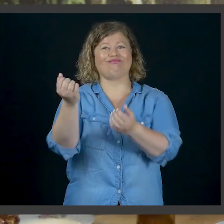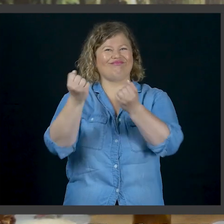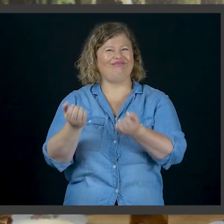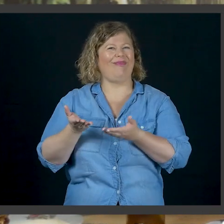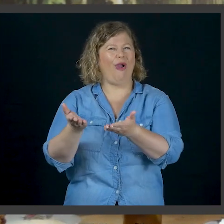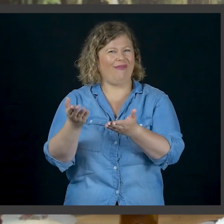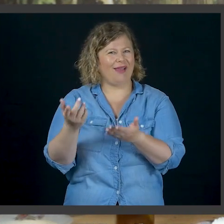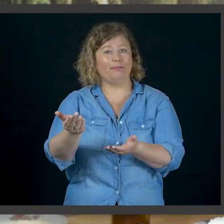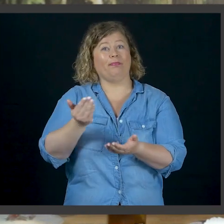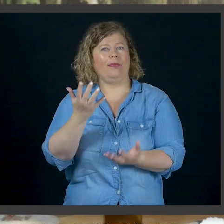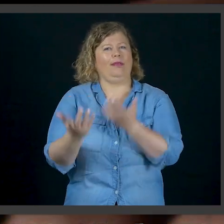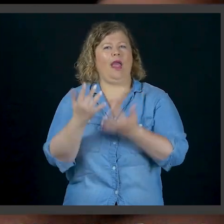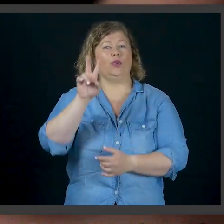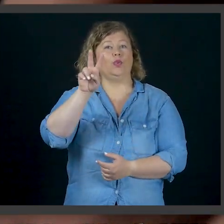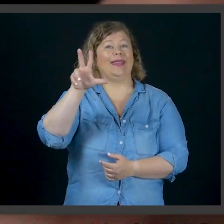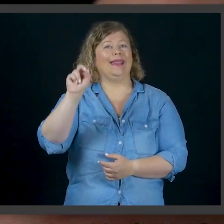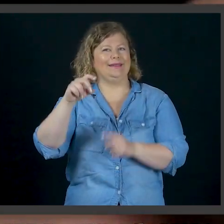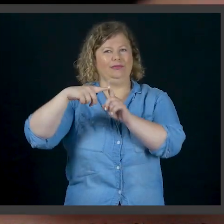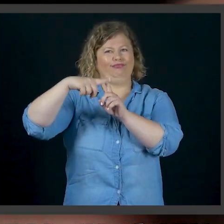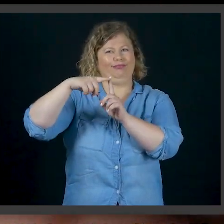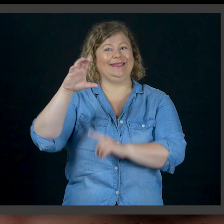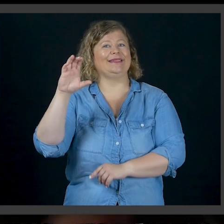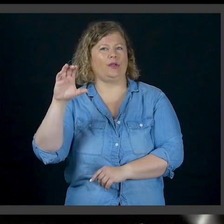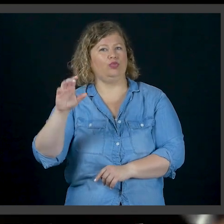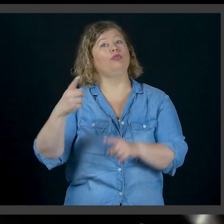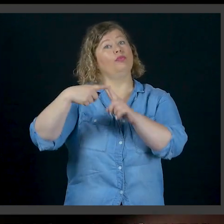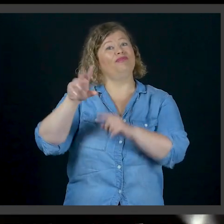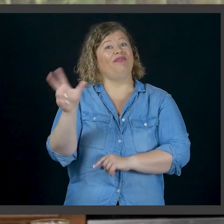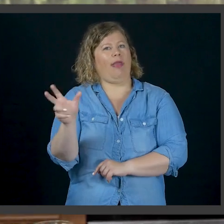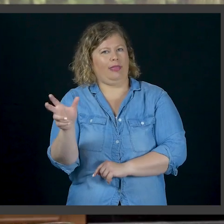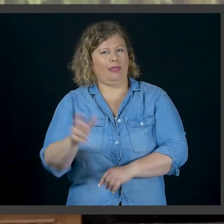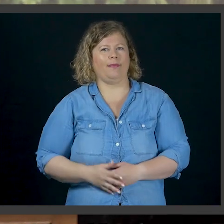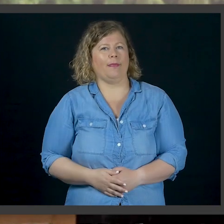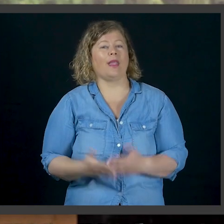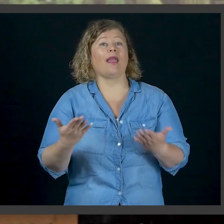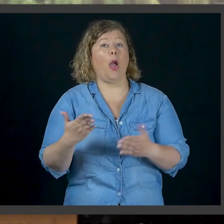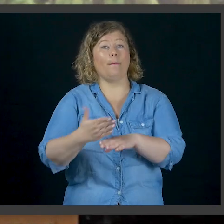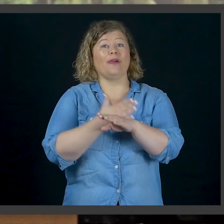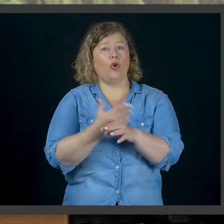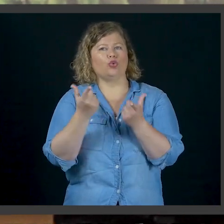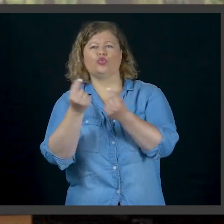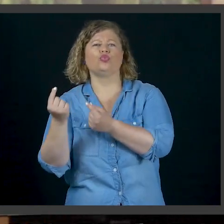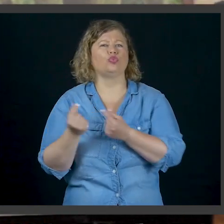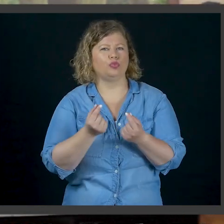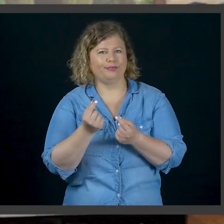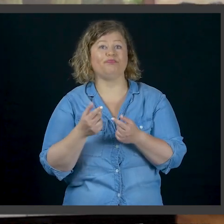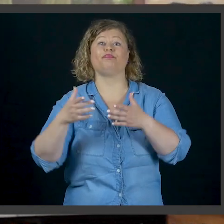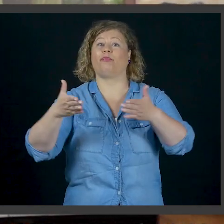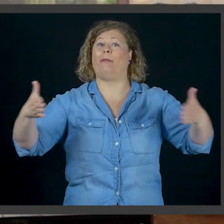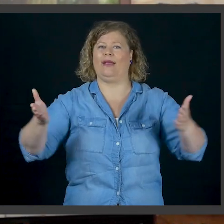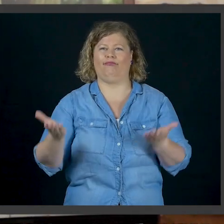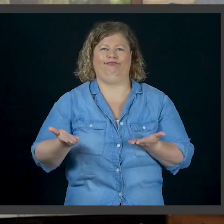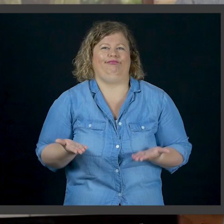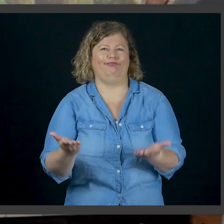oven to 230 degrees Celsius, set to fan. Now, before you do anything else, place a